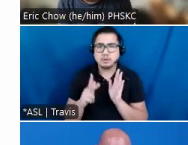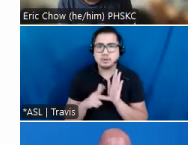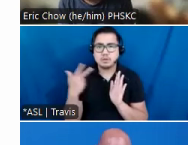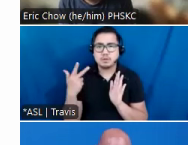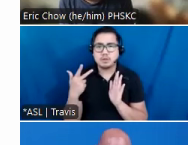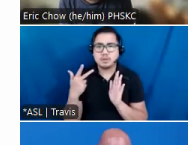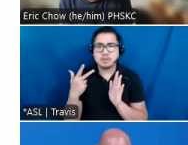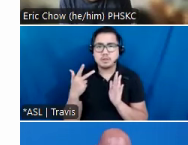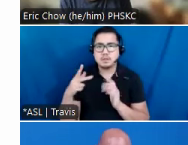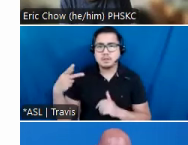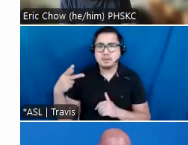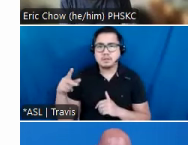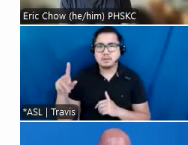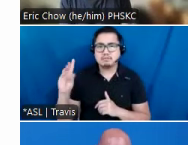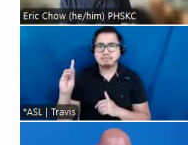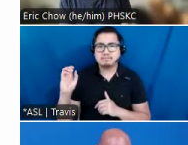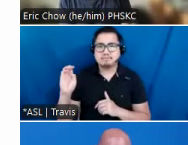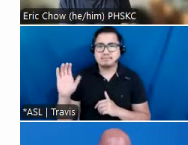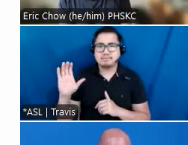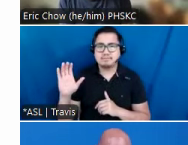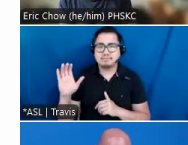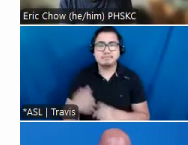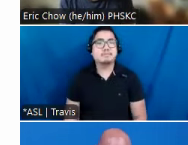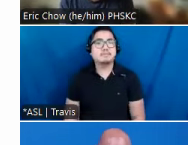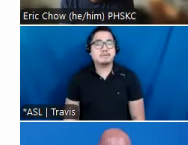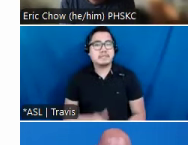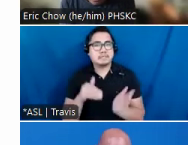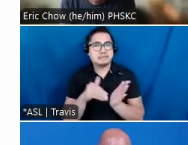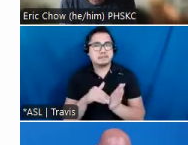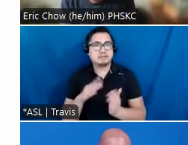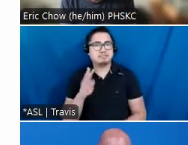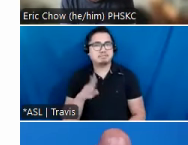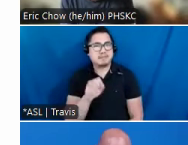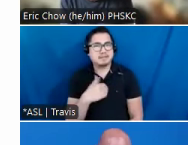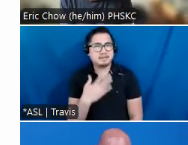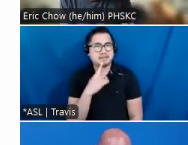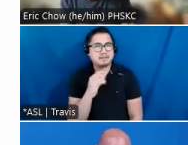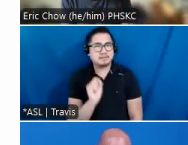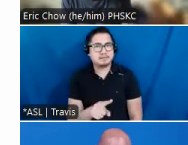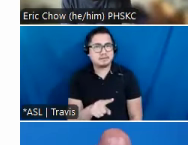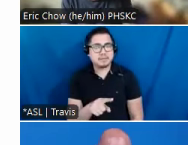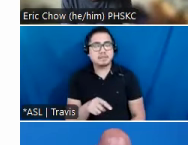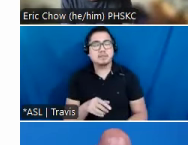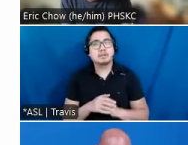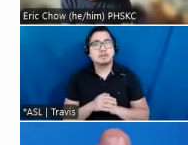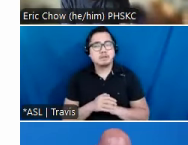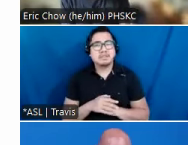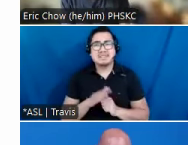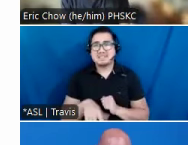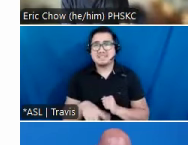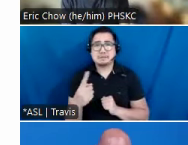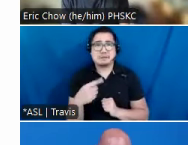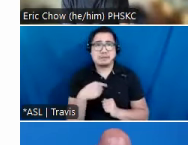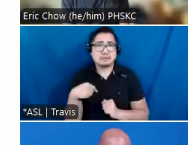demic? Yeah. Yep. Yeah, thanks for bringing that question up. It's something that I hope we never have